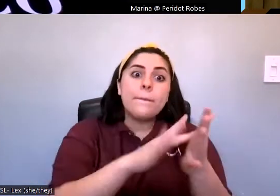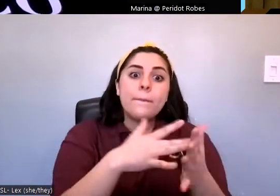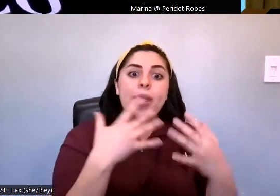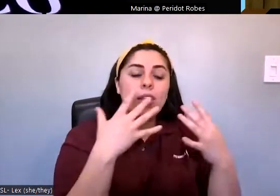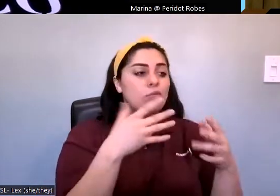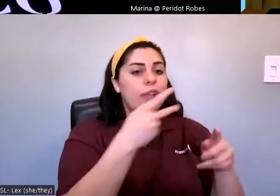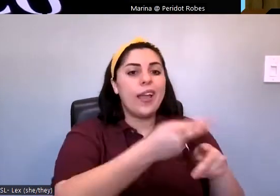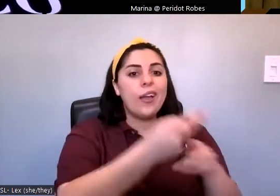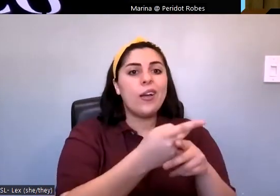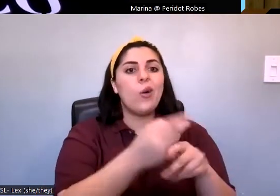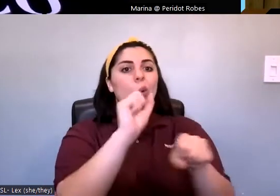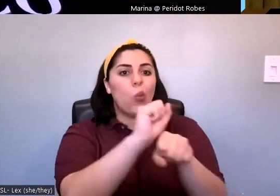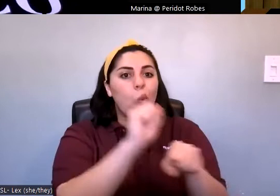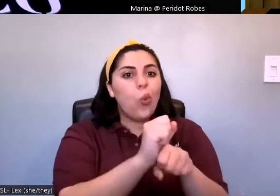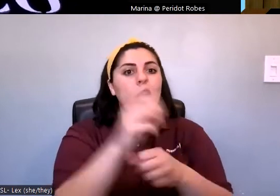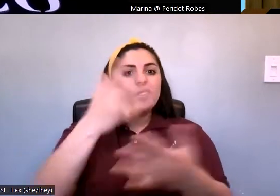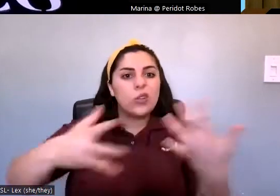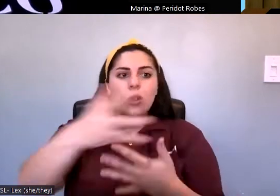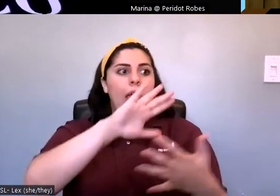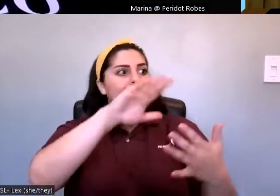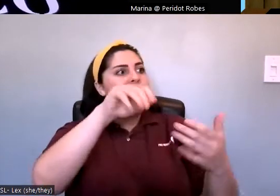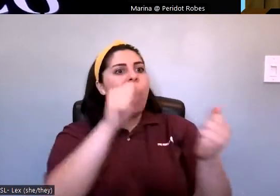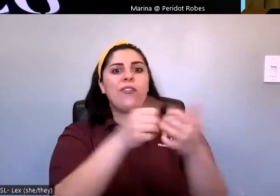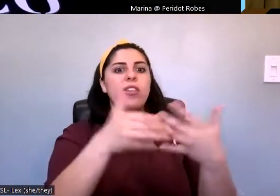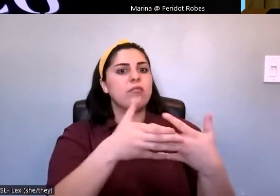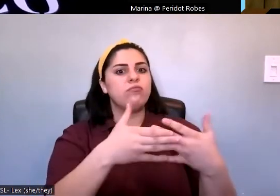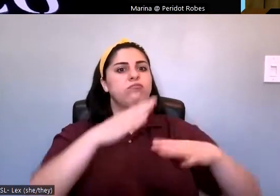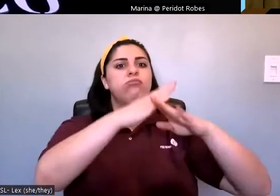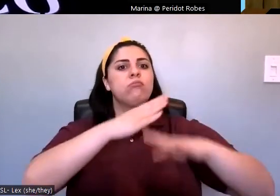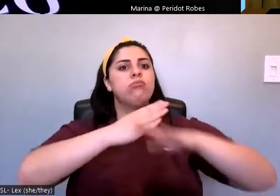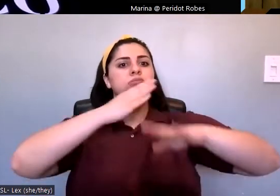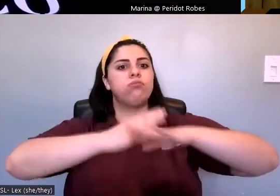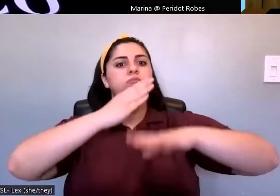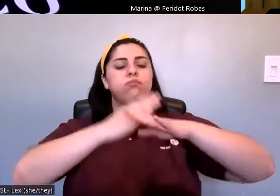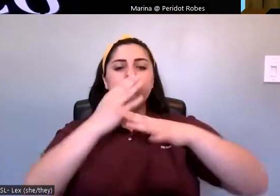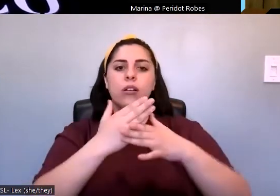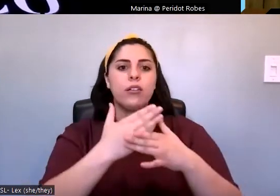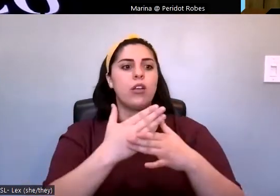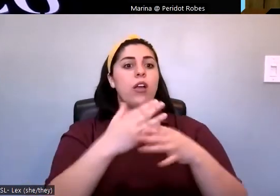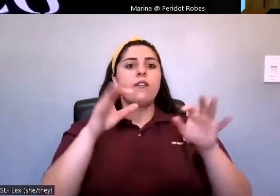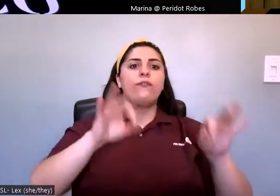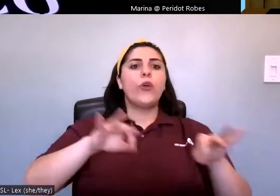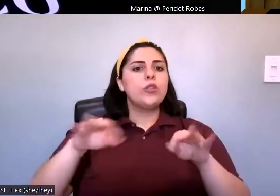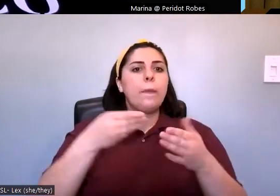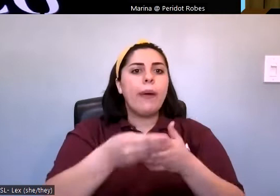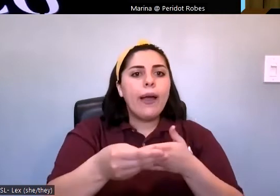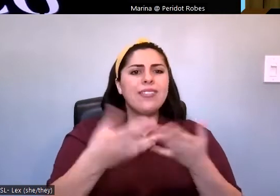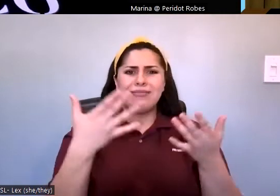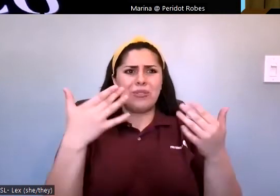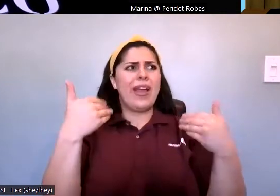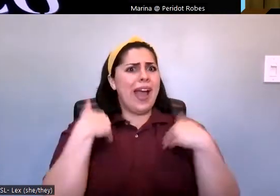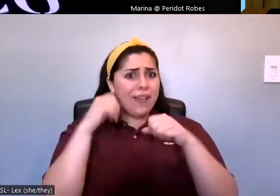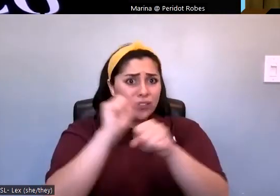employment, in social settings, every single that sit down in, every single piece of furniture we buy. We have